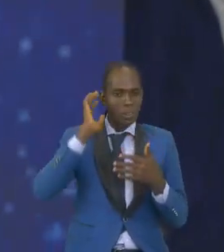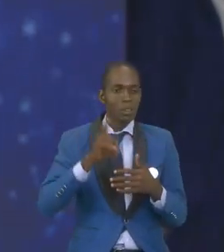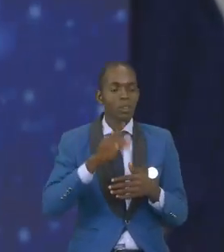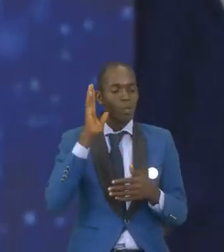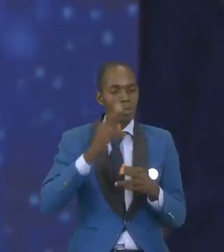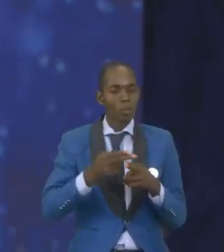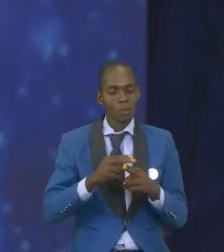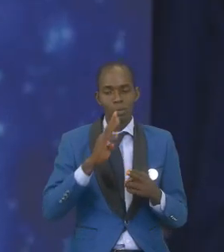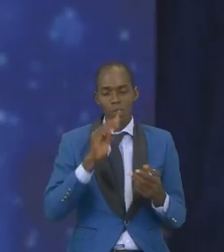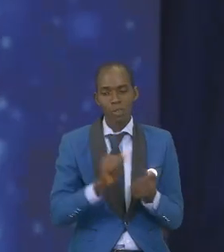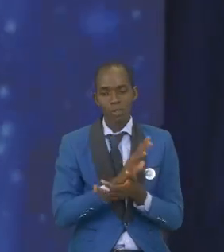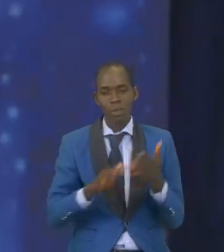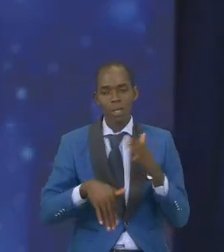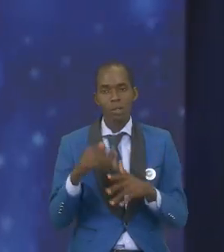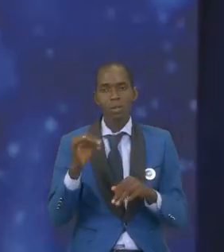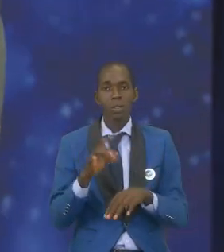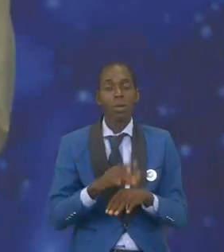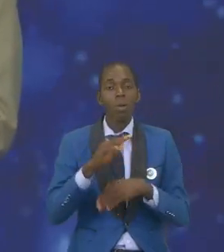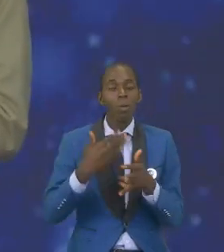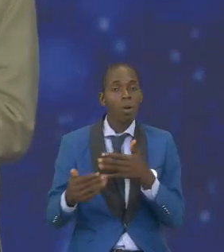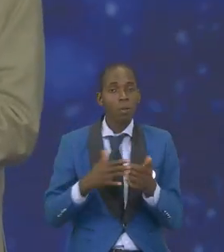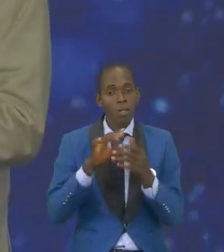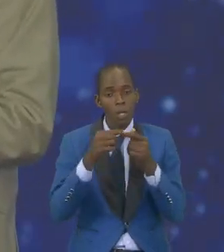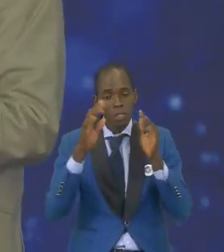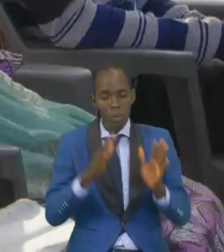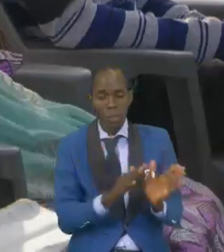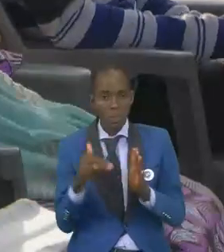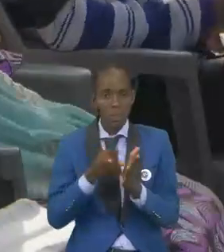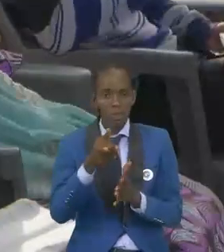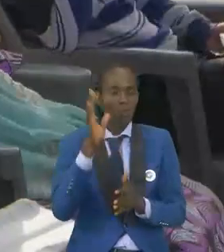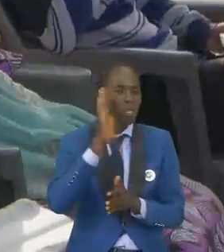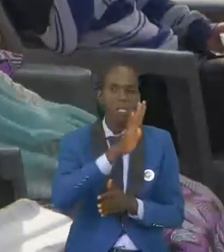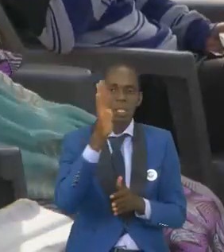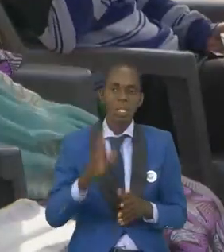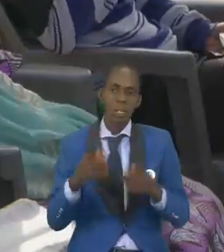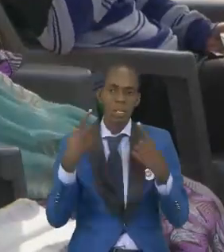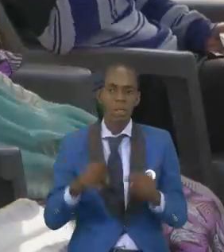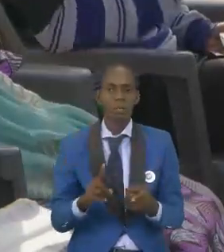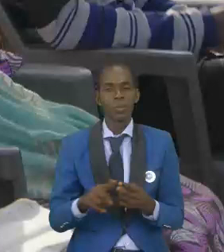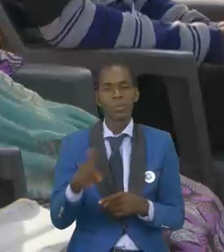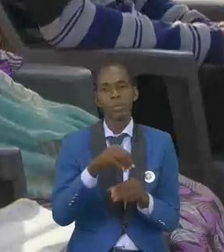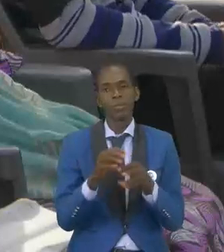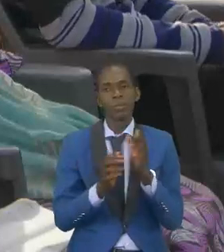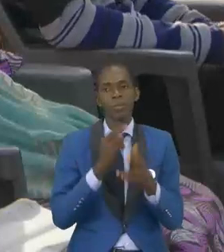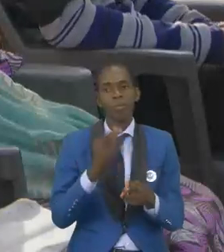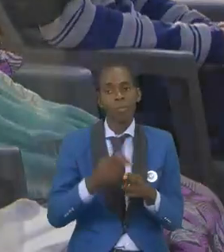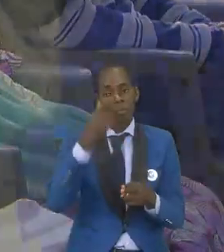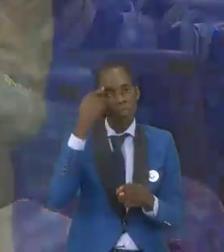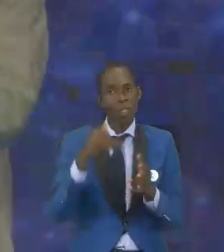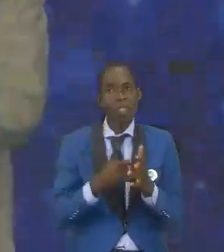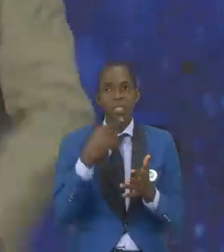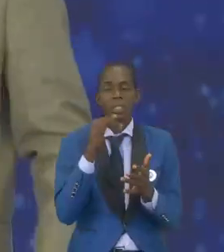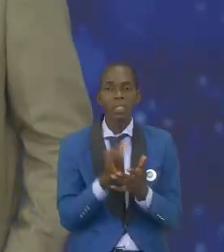What the conspirators are plotting and planning will never happen to you. Because it says, it shall